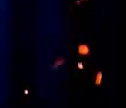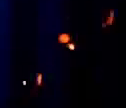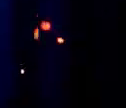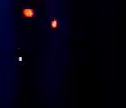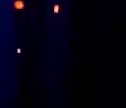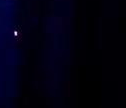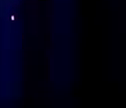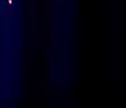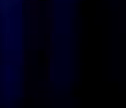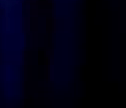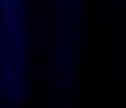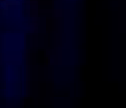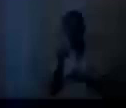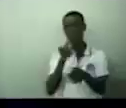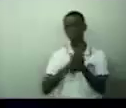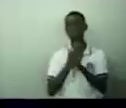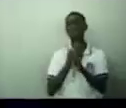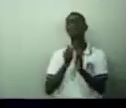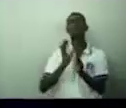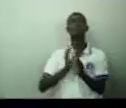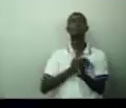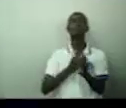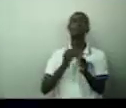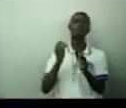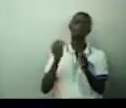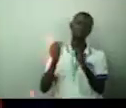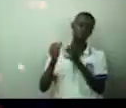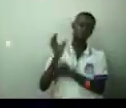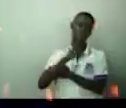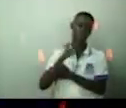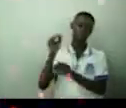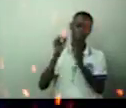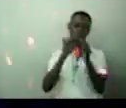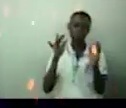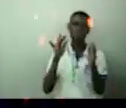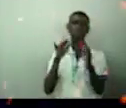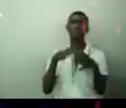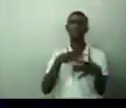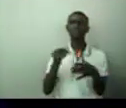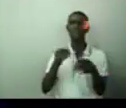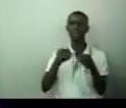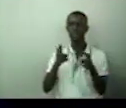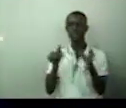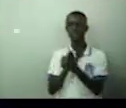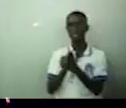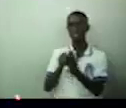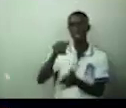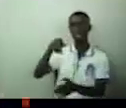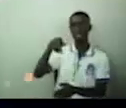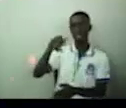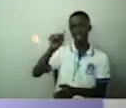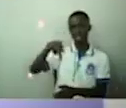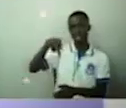Indeed, you are our glory and our hope." I love the way Apostle puts the question in verse 19.